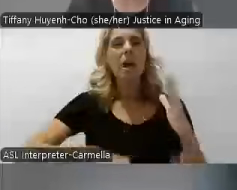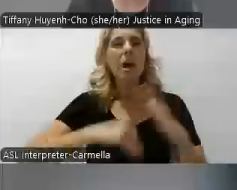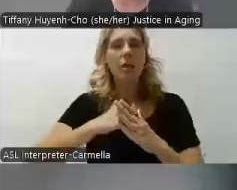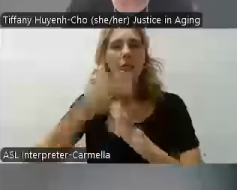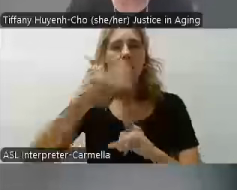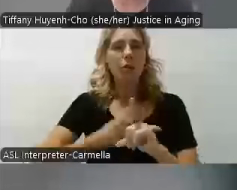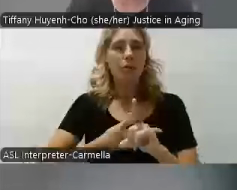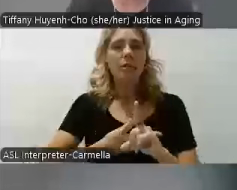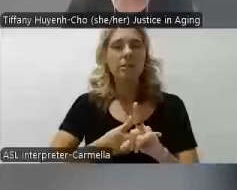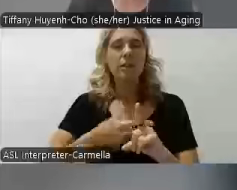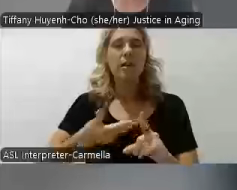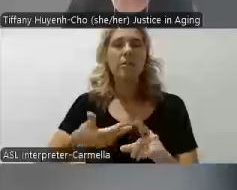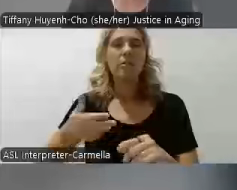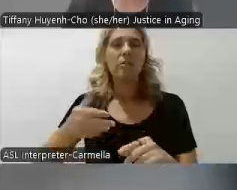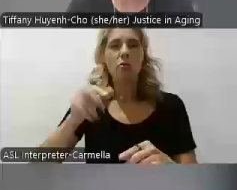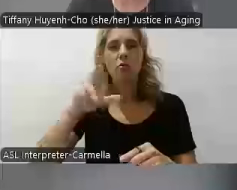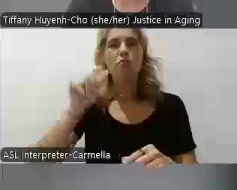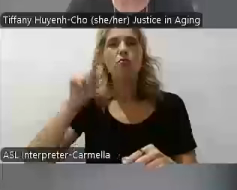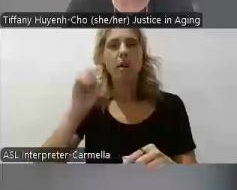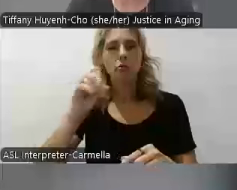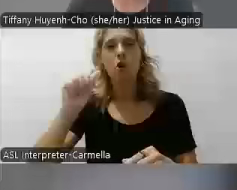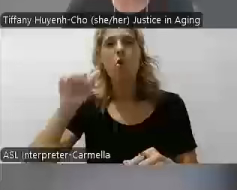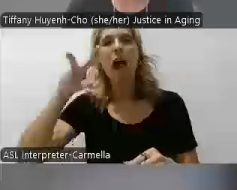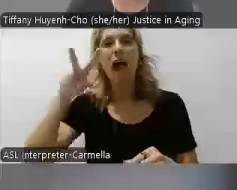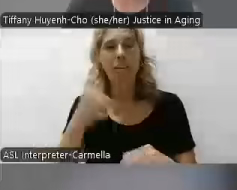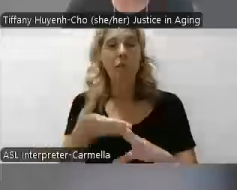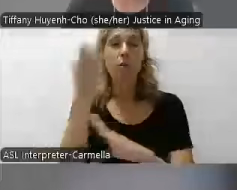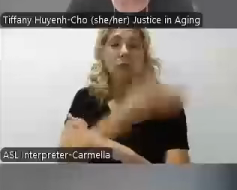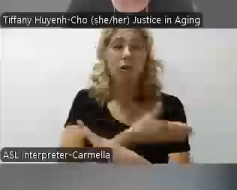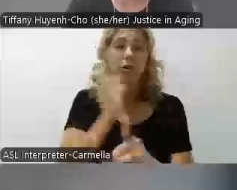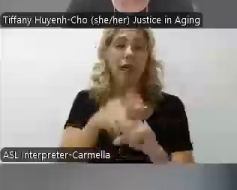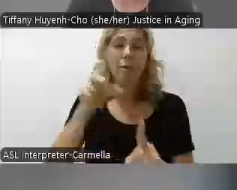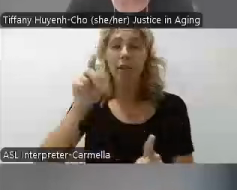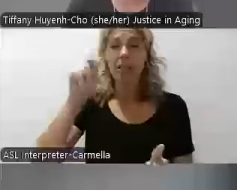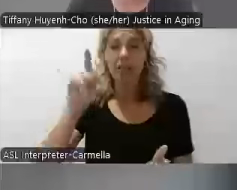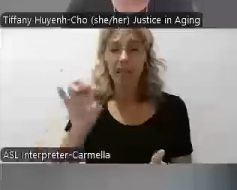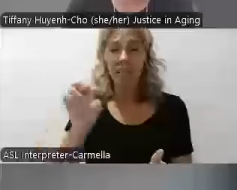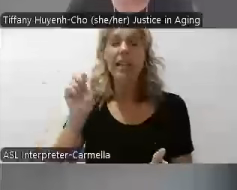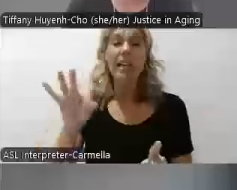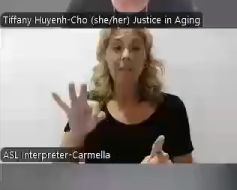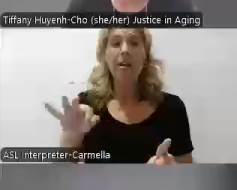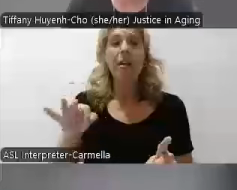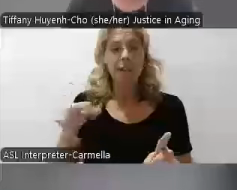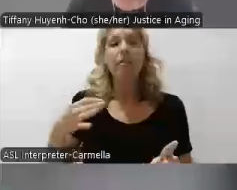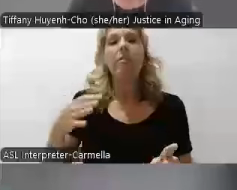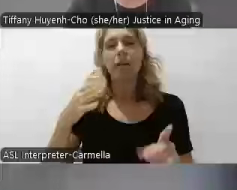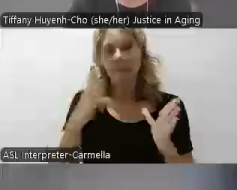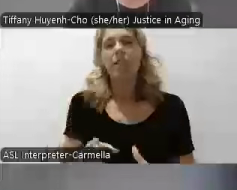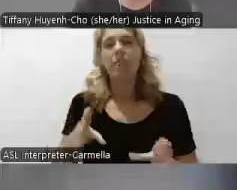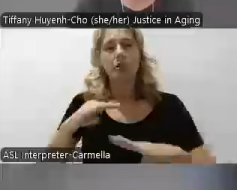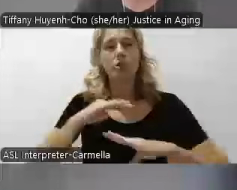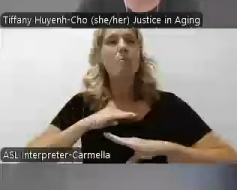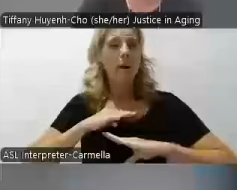retroactive coverage prior to the application date, as long as the individual met all the eligibility requirements during